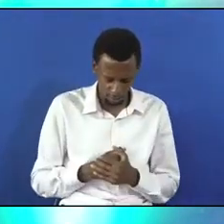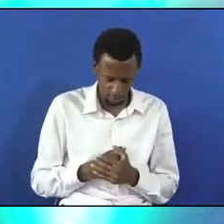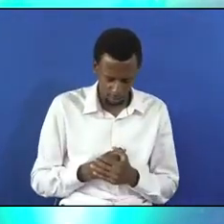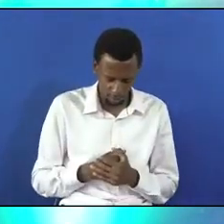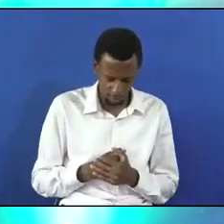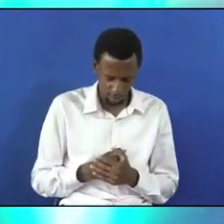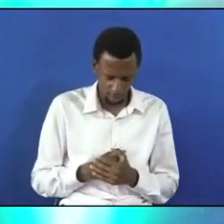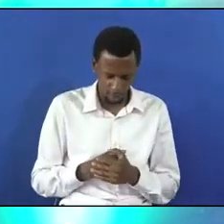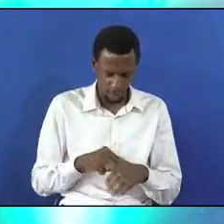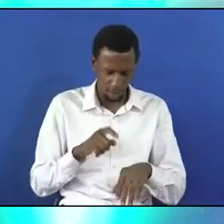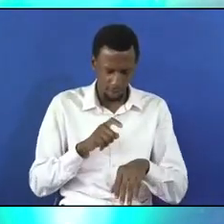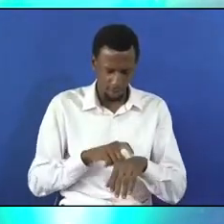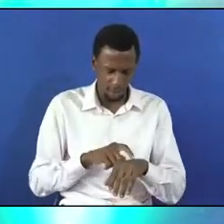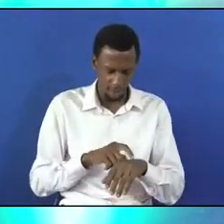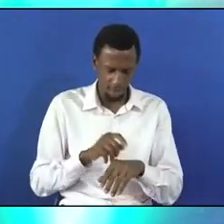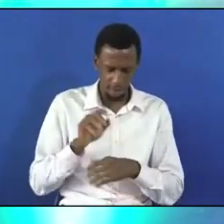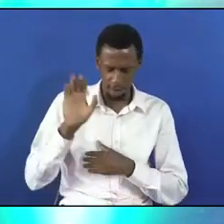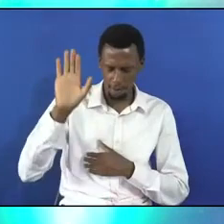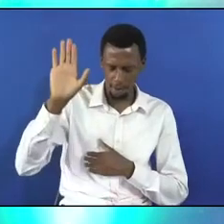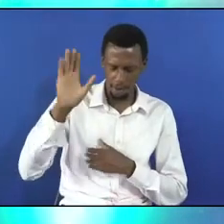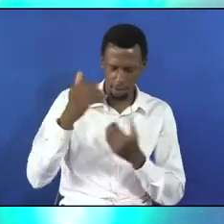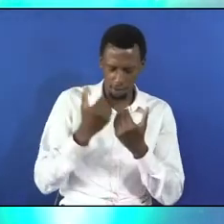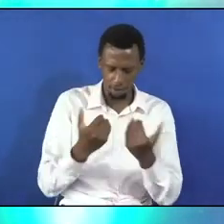And when they hear this message,